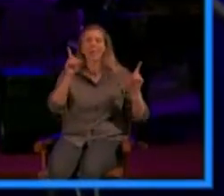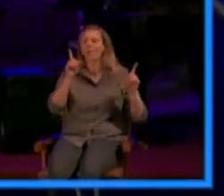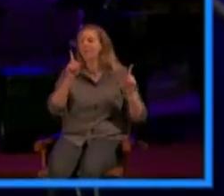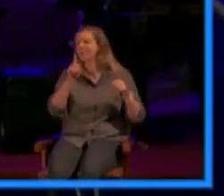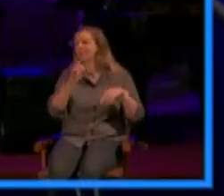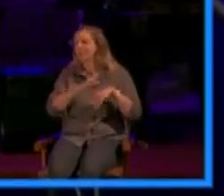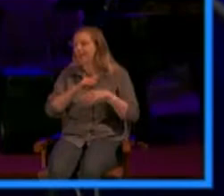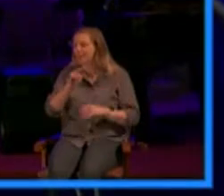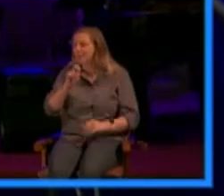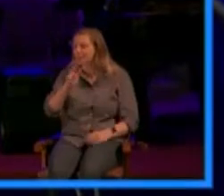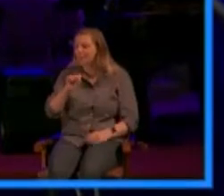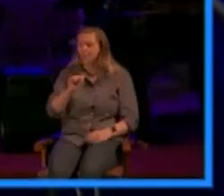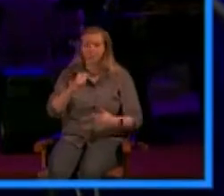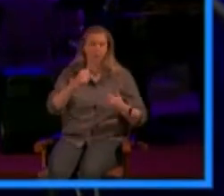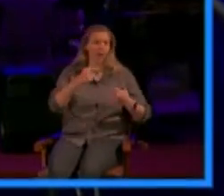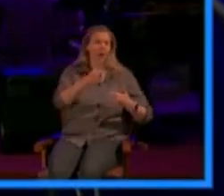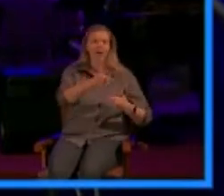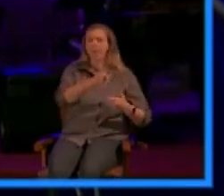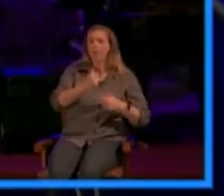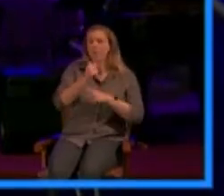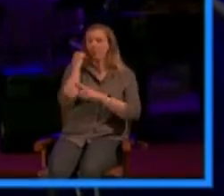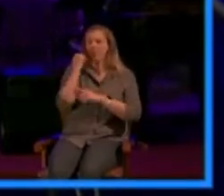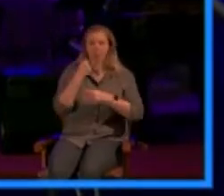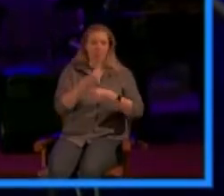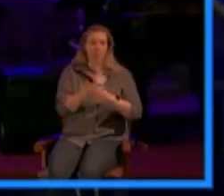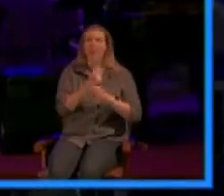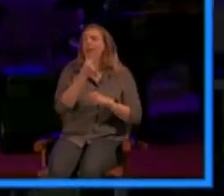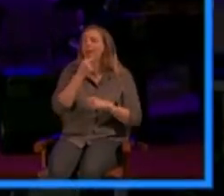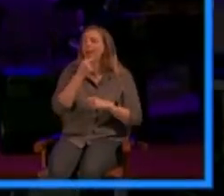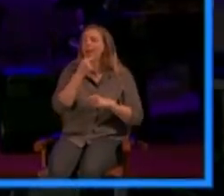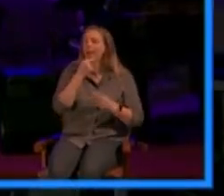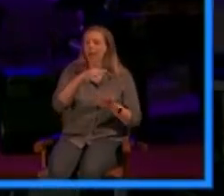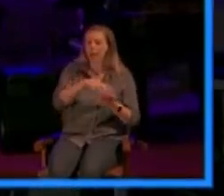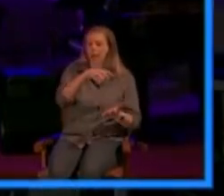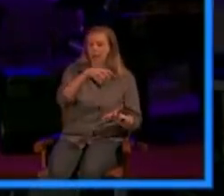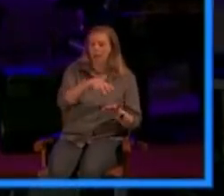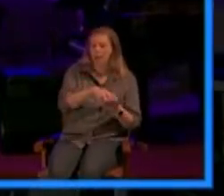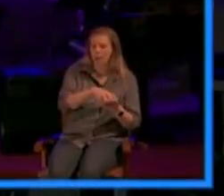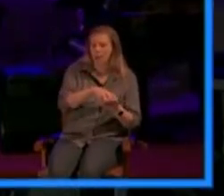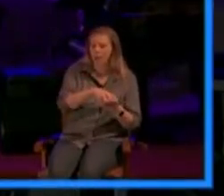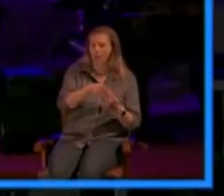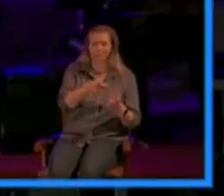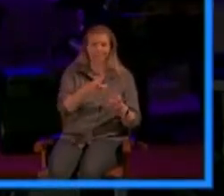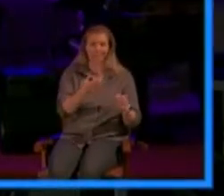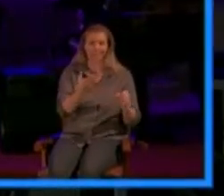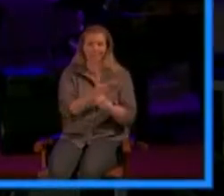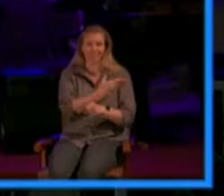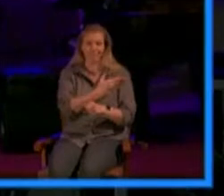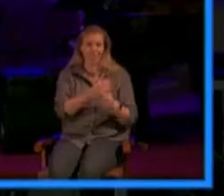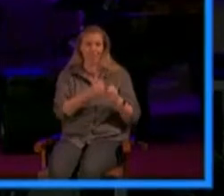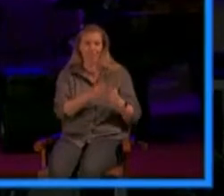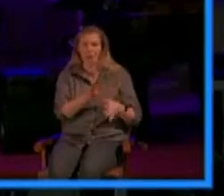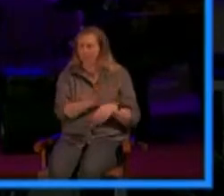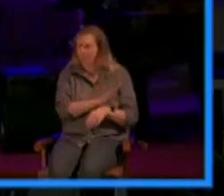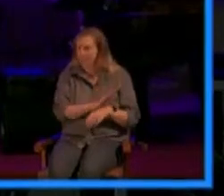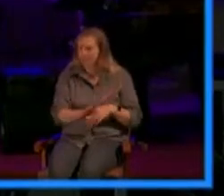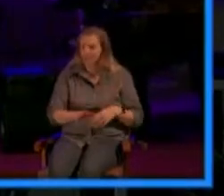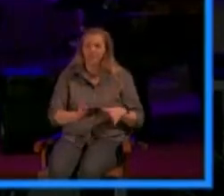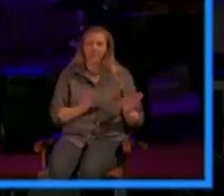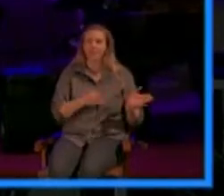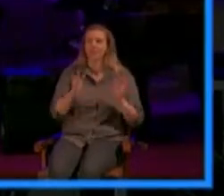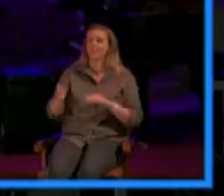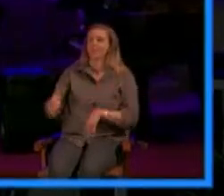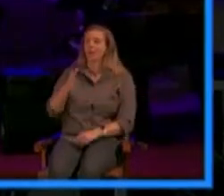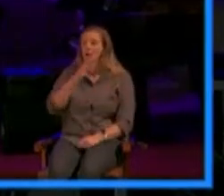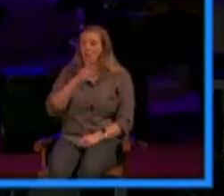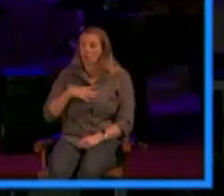about marriage. And a University of California intern, a young lady, lost her job there because she dared to share Jesus on her own